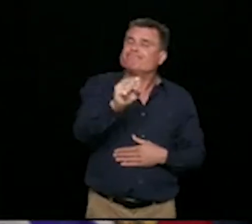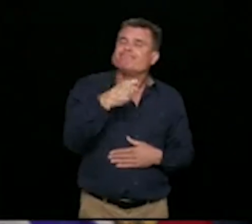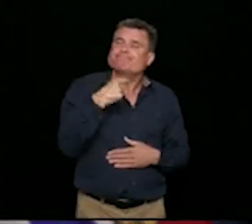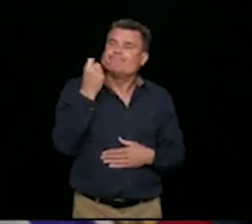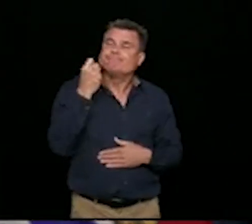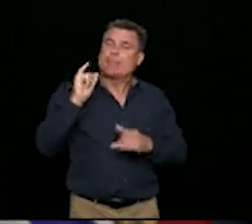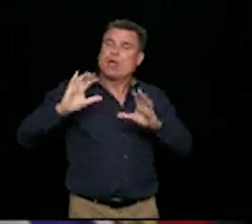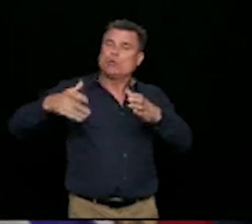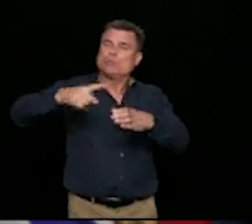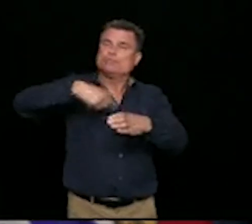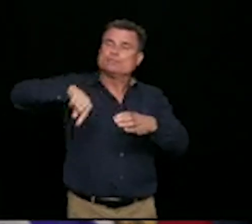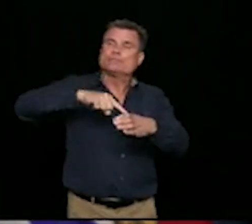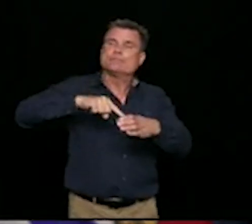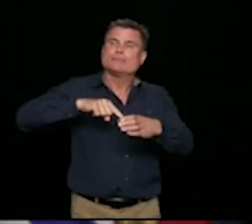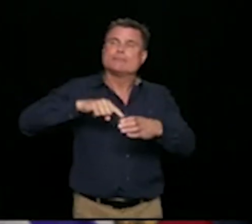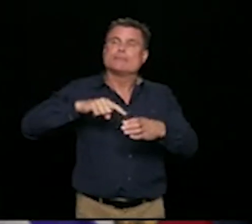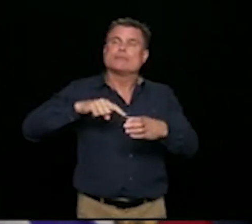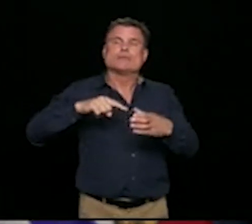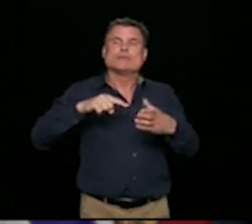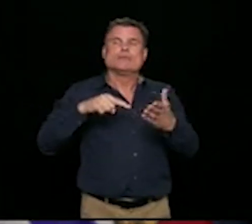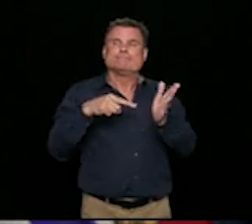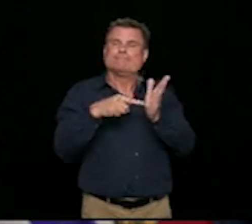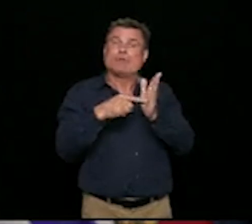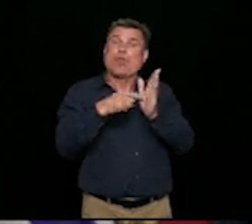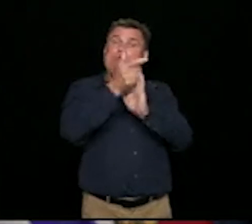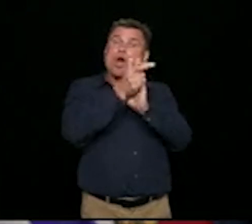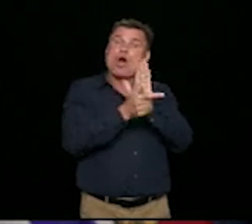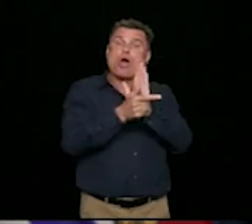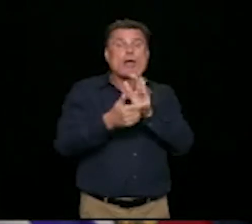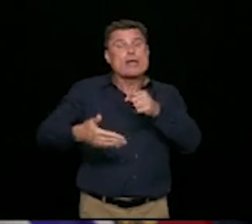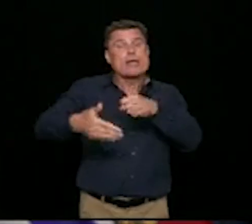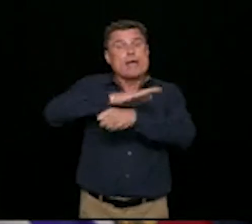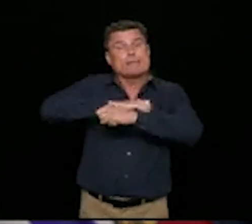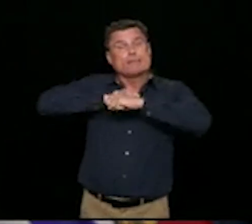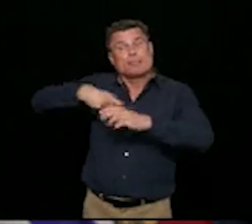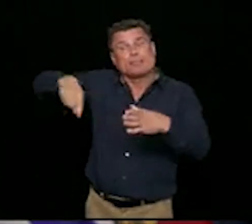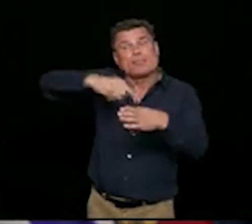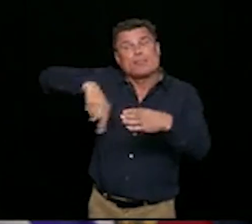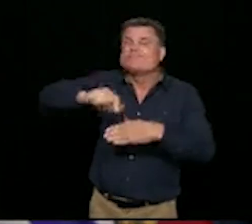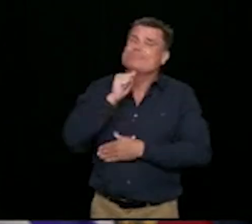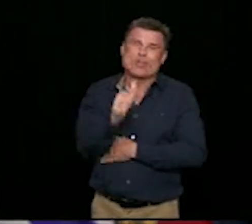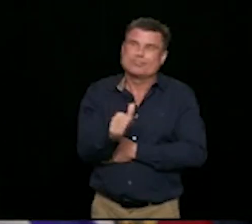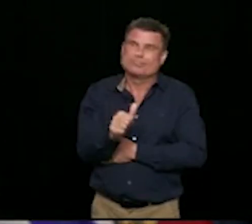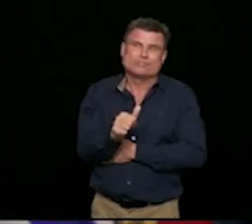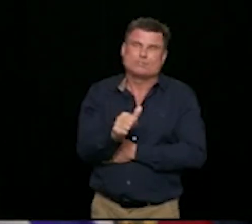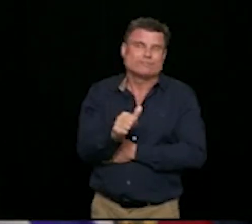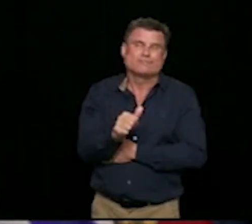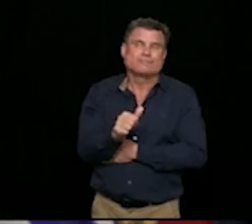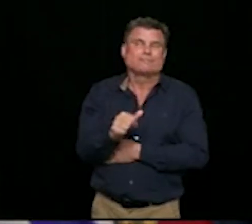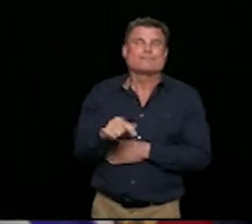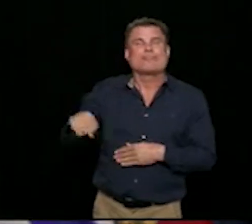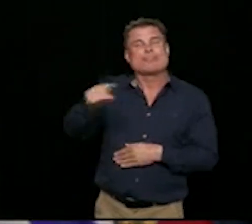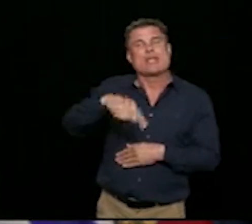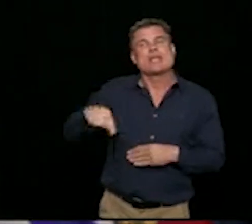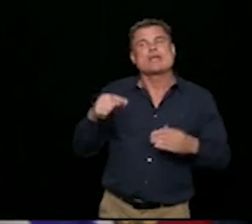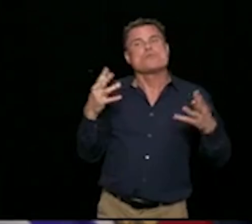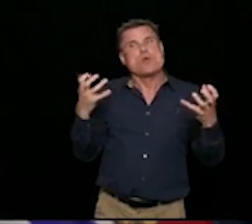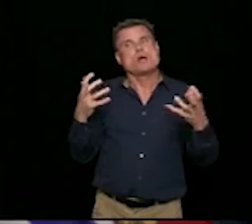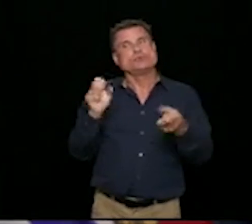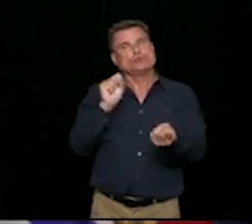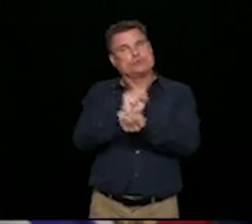I fully sympathize with the needs of those workers who are outside of the legislature right now and those who are